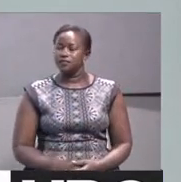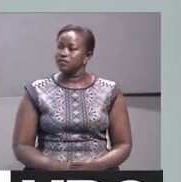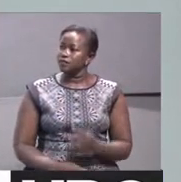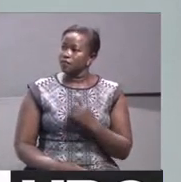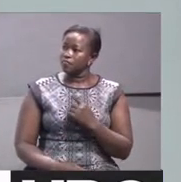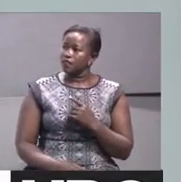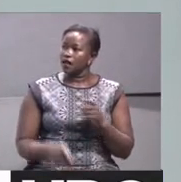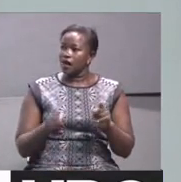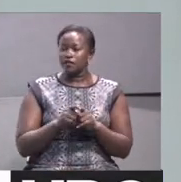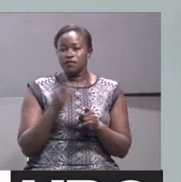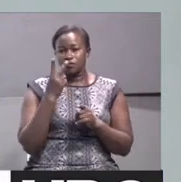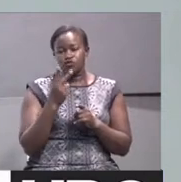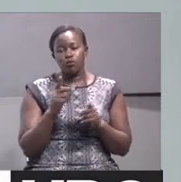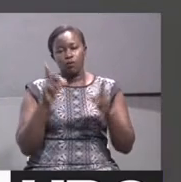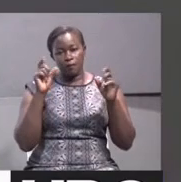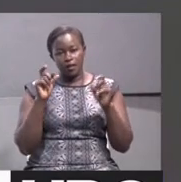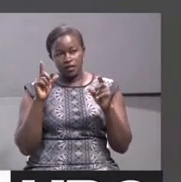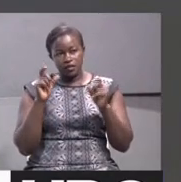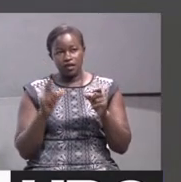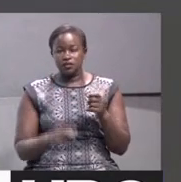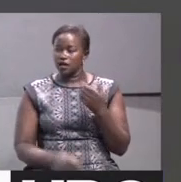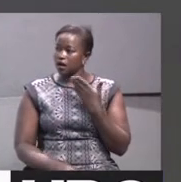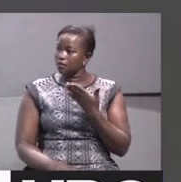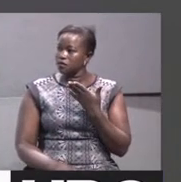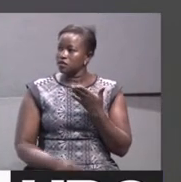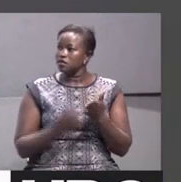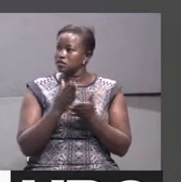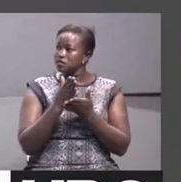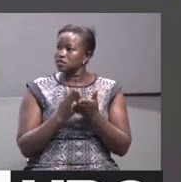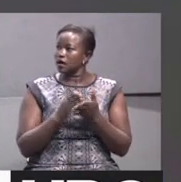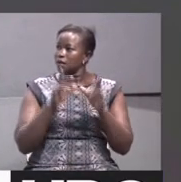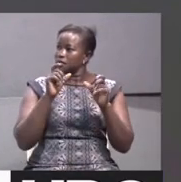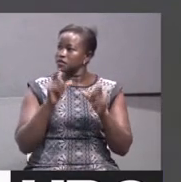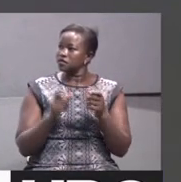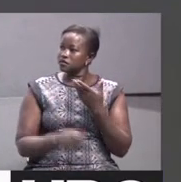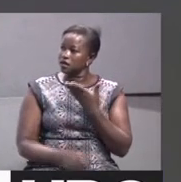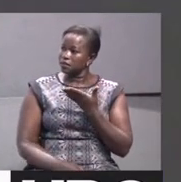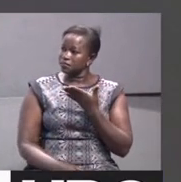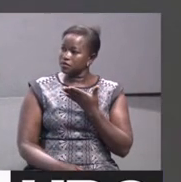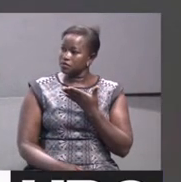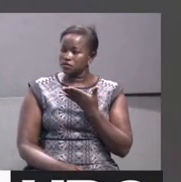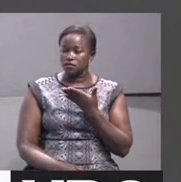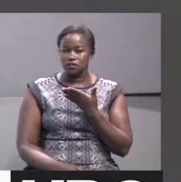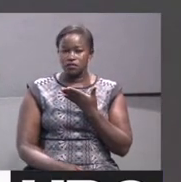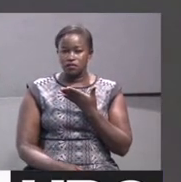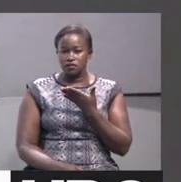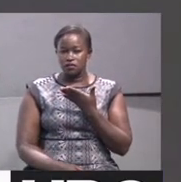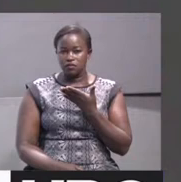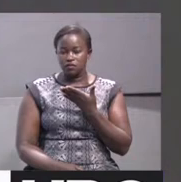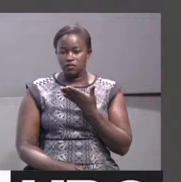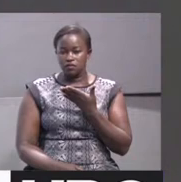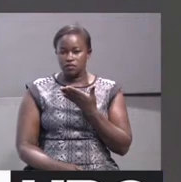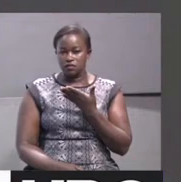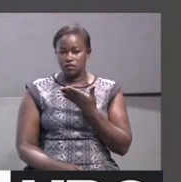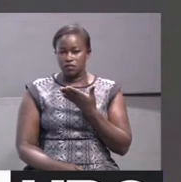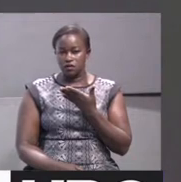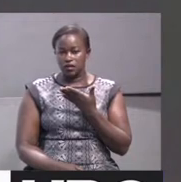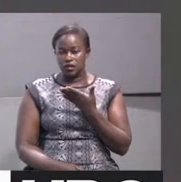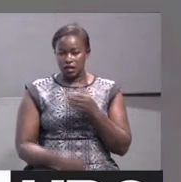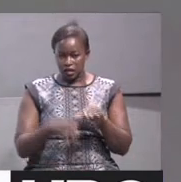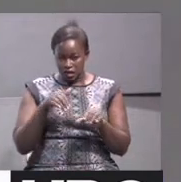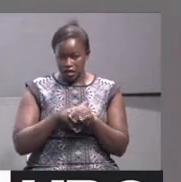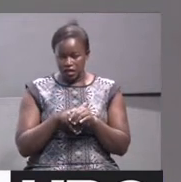2 images, some images. These were some of the images found on that image, on that memory